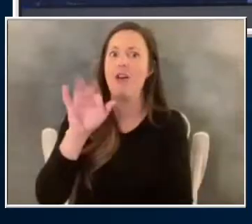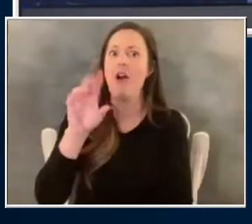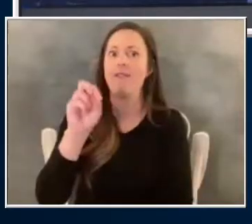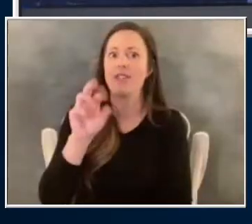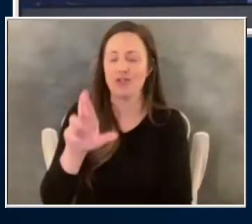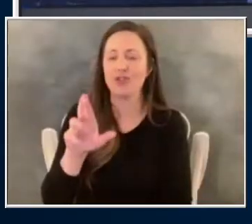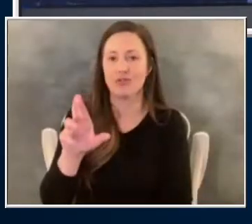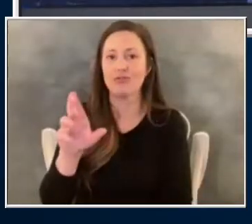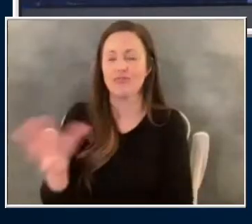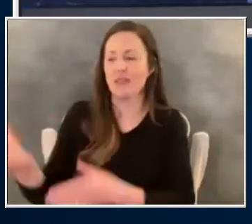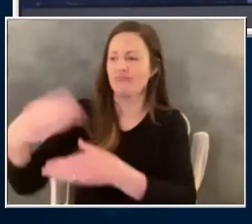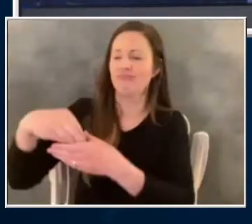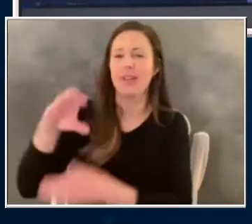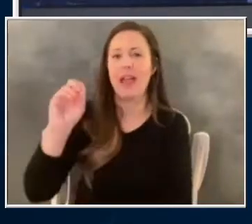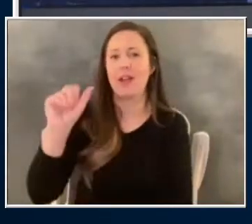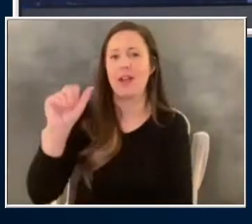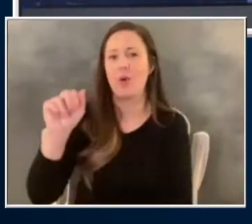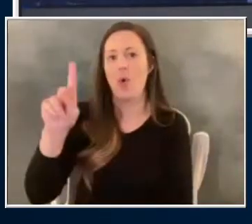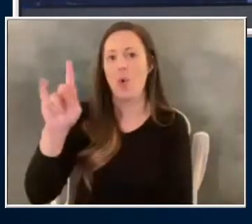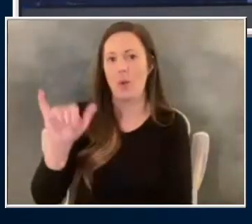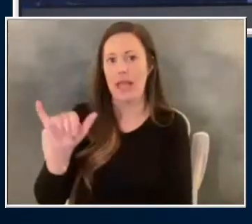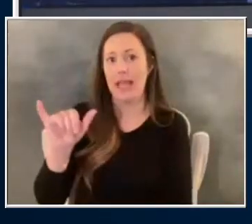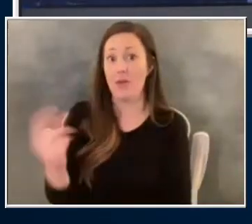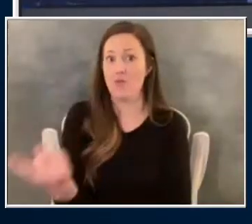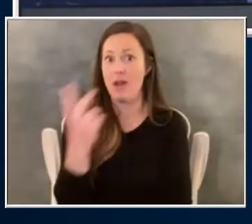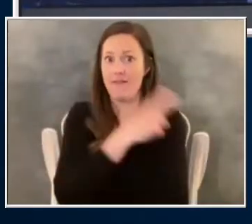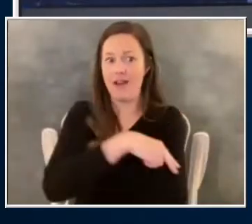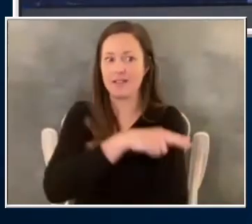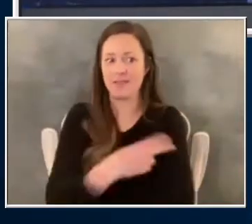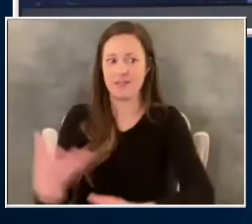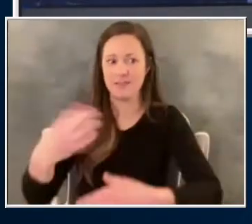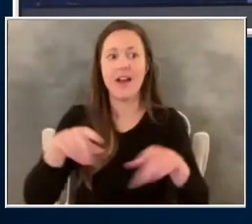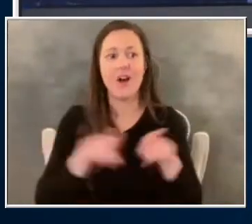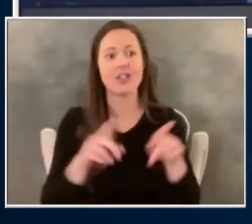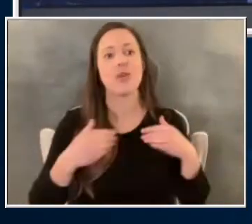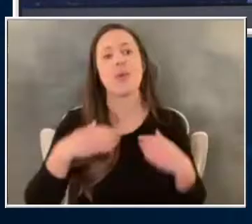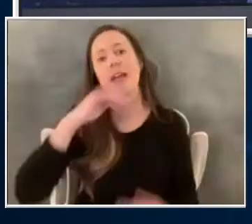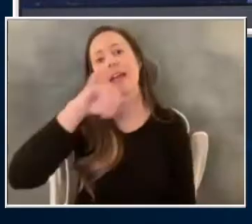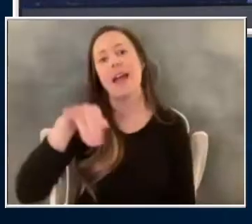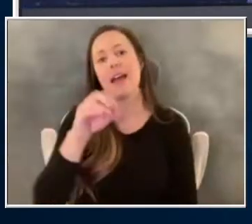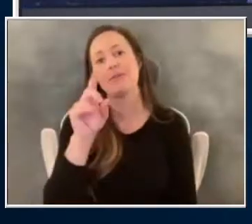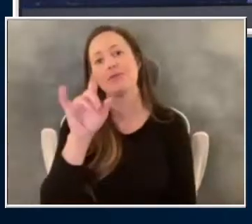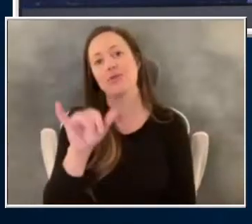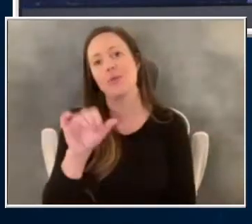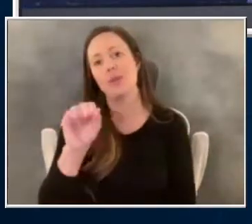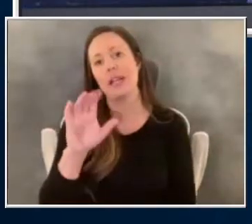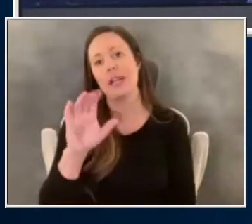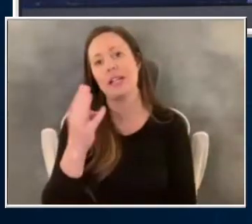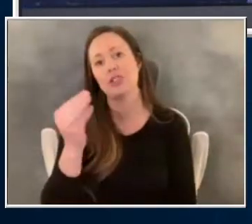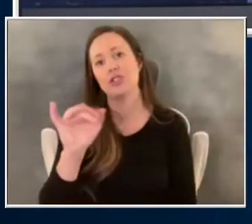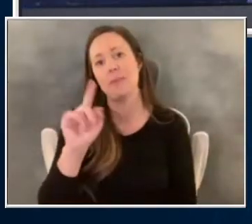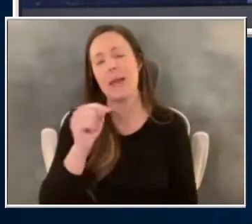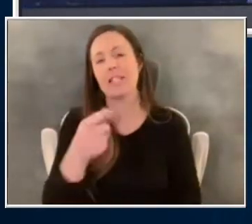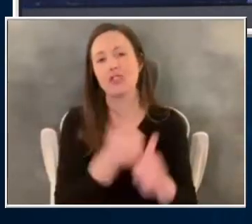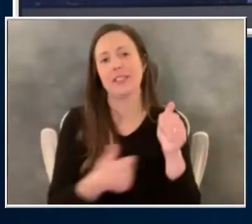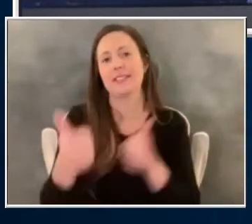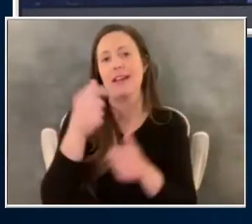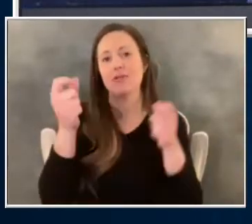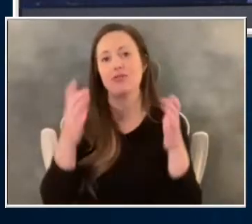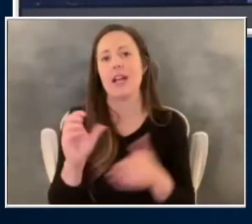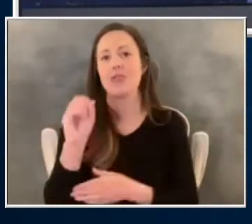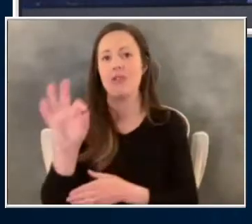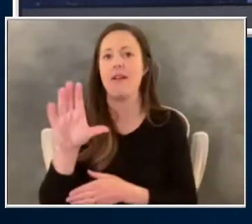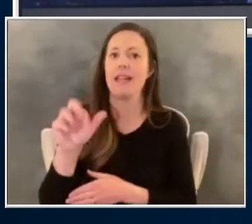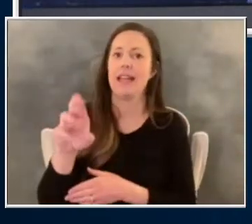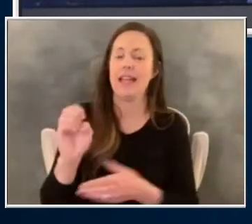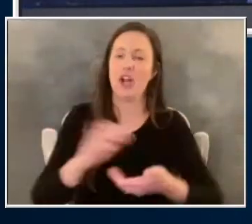this program. We also have with us in studio Jody Schmidt, Executive Director of the Care Collaborative. Good morning to all of you. Good to